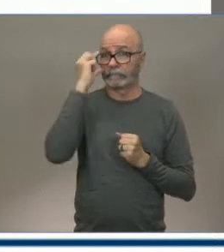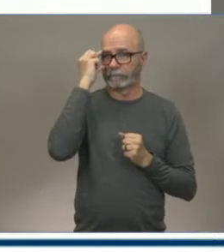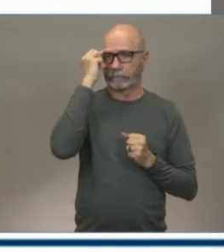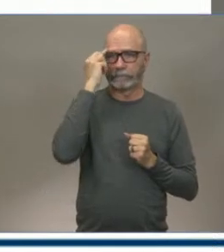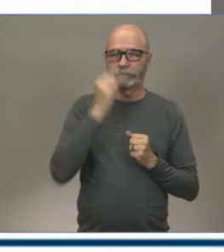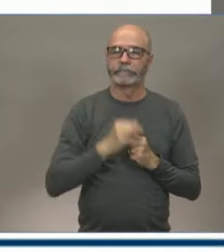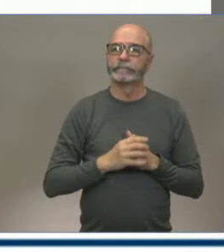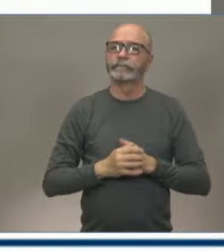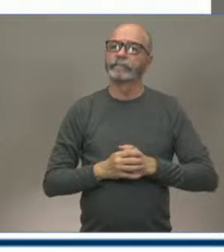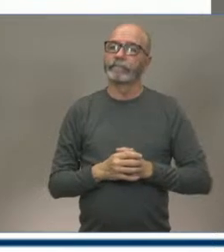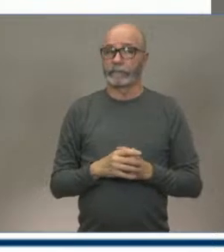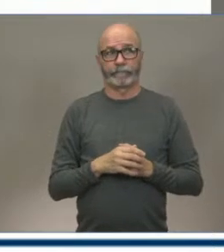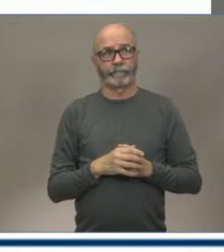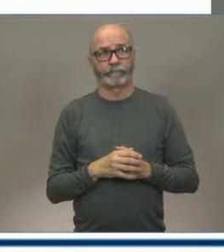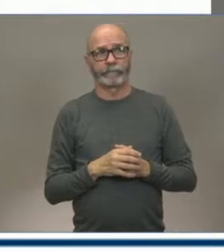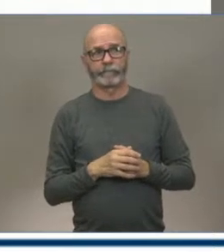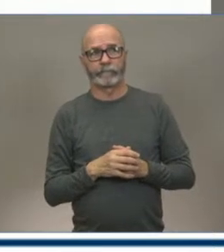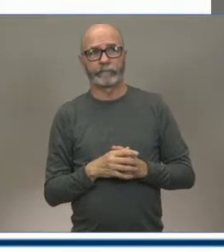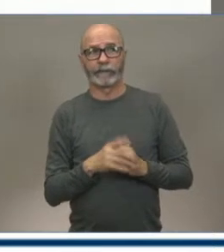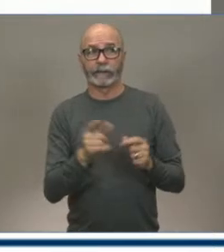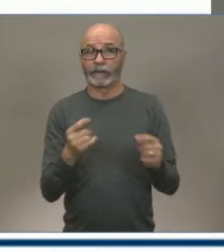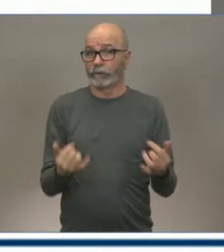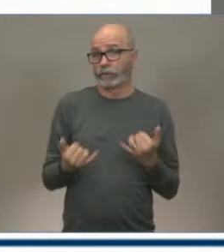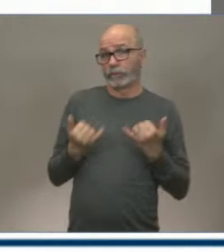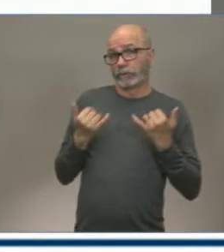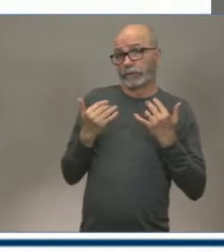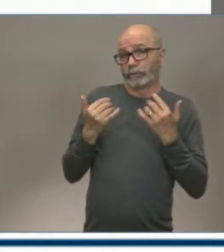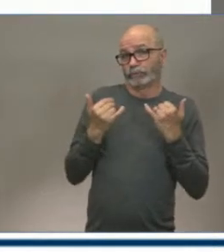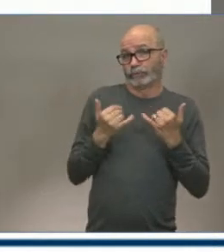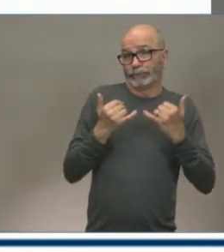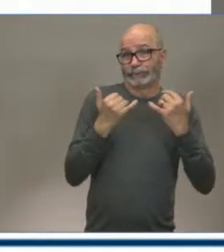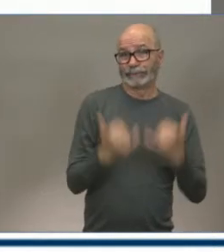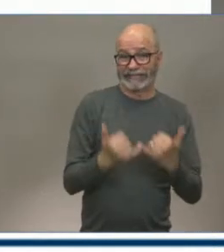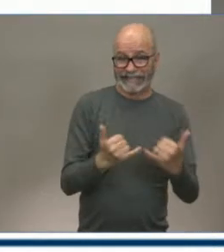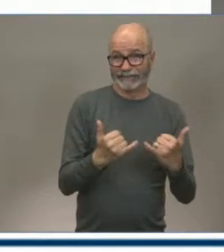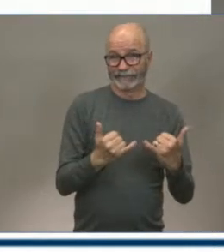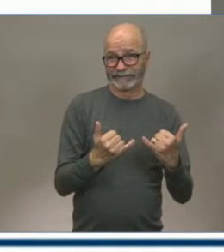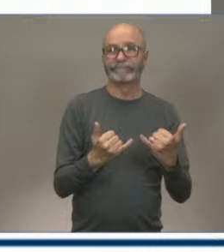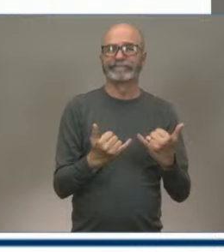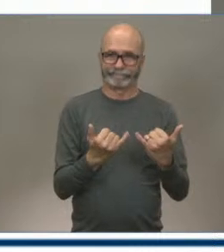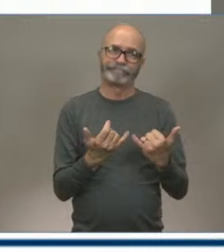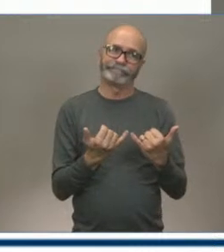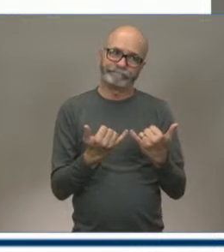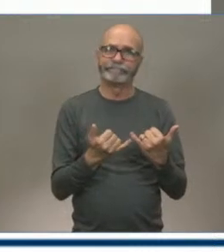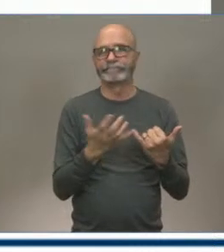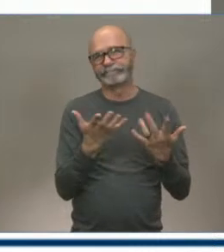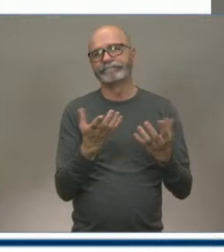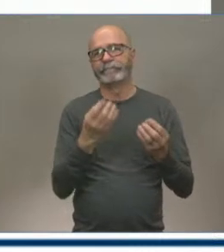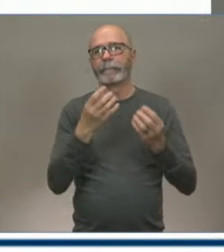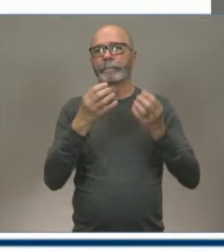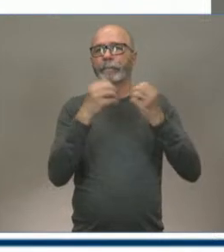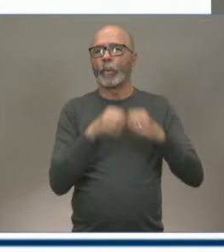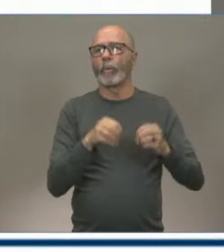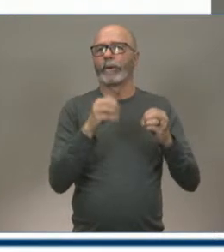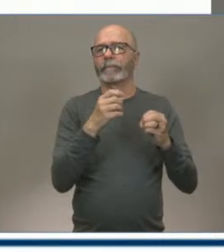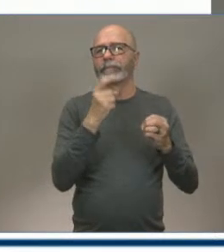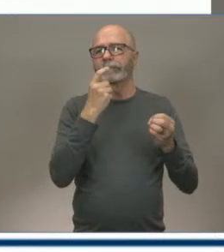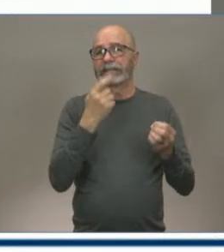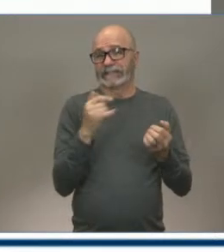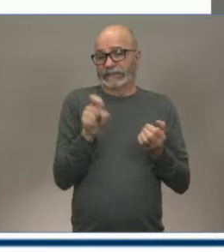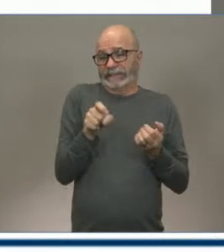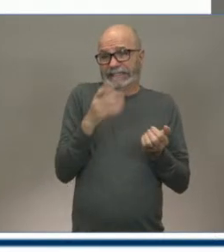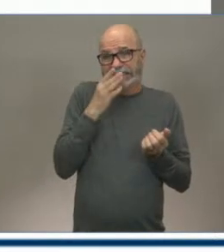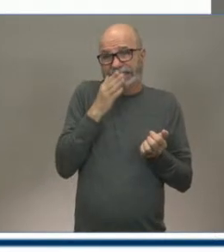2 weeks. So the restrictions that are in place that expire on midnight this coming Sunday